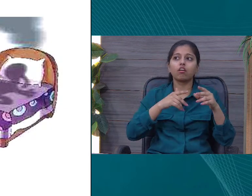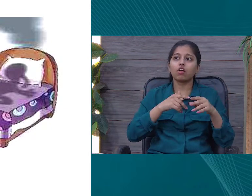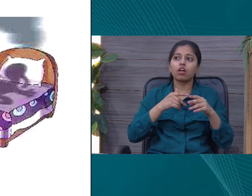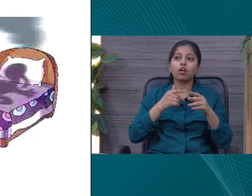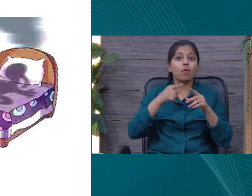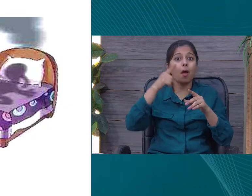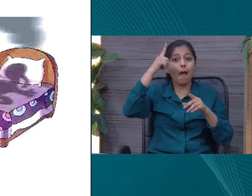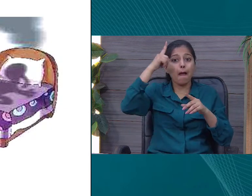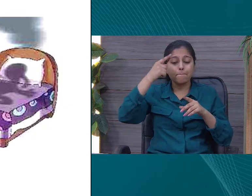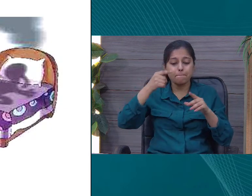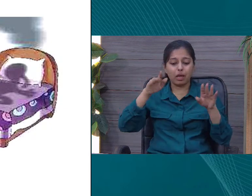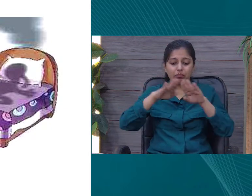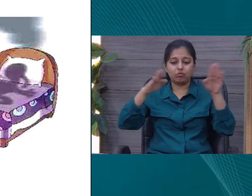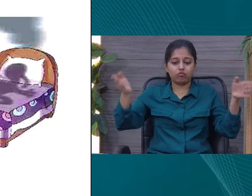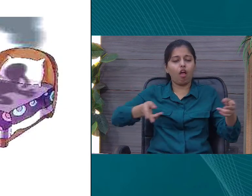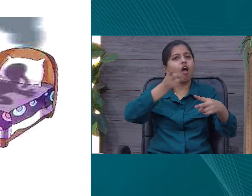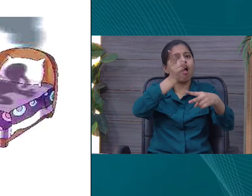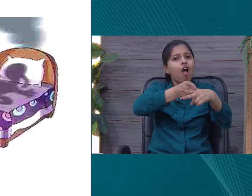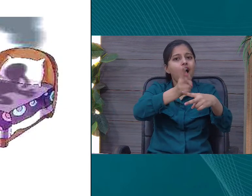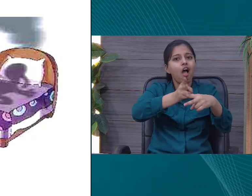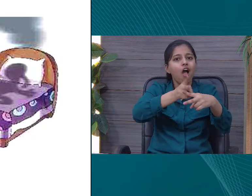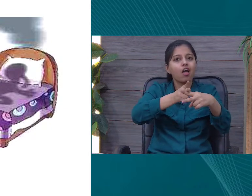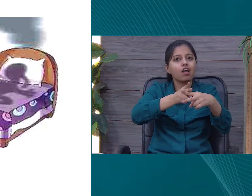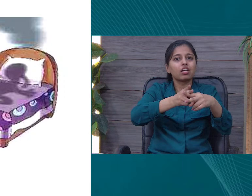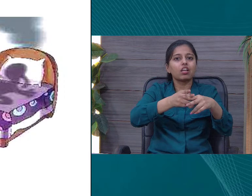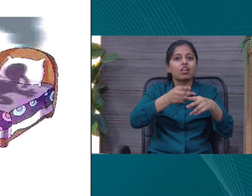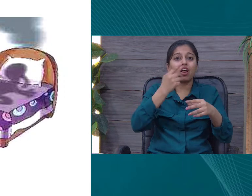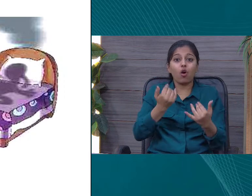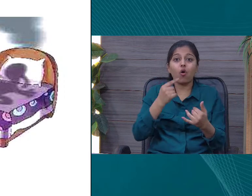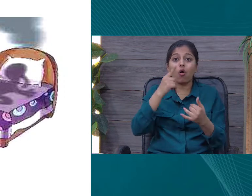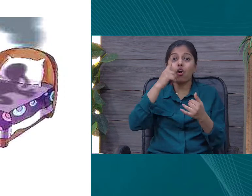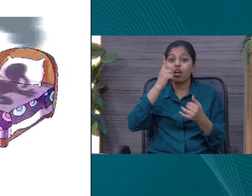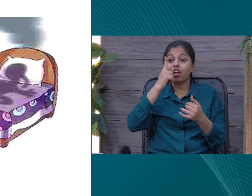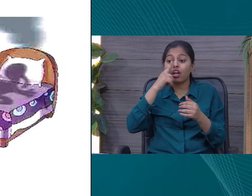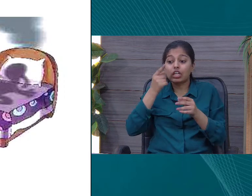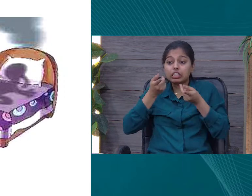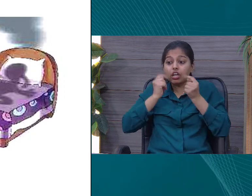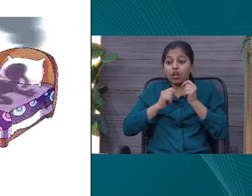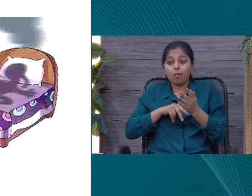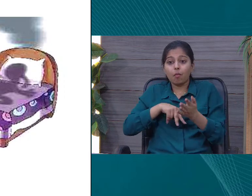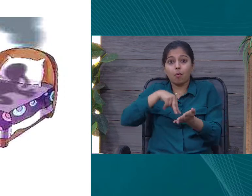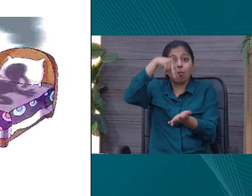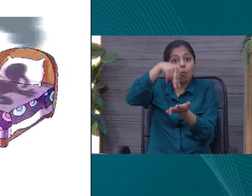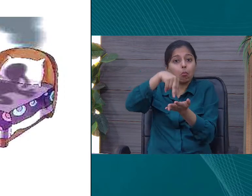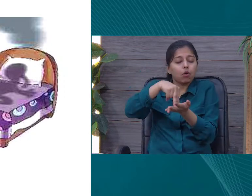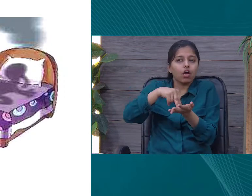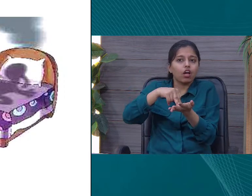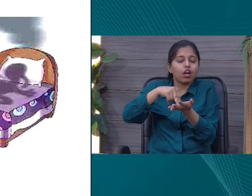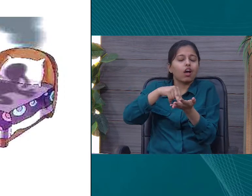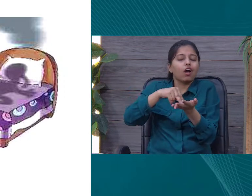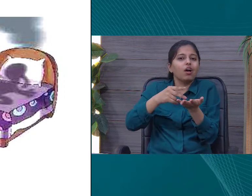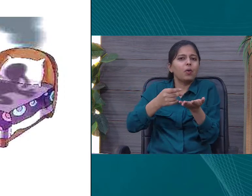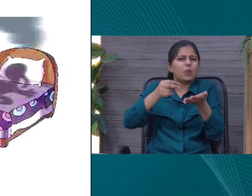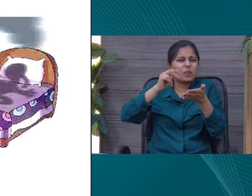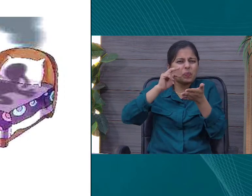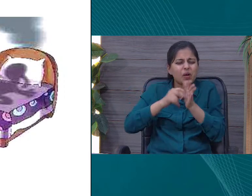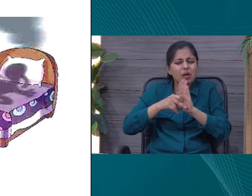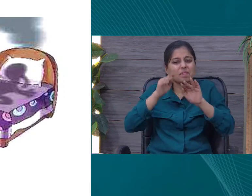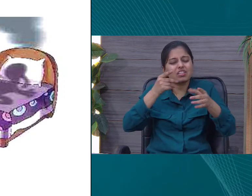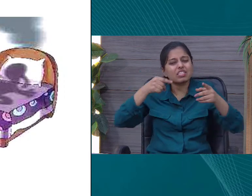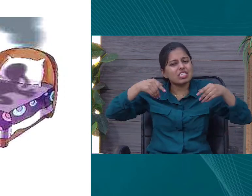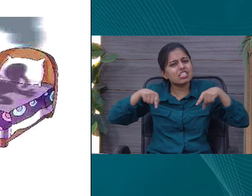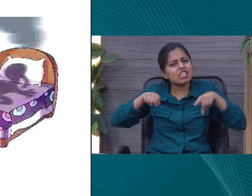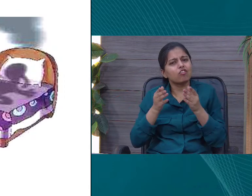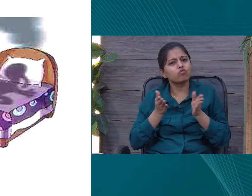the bed, and a girl is trying to get on the bed. So, it means let the children read